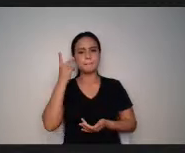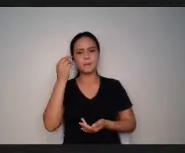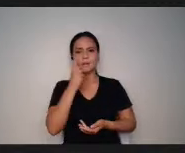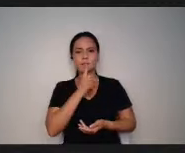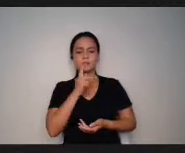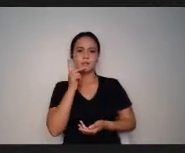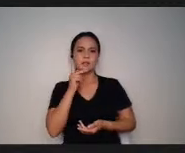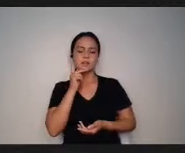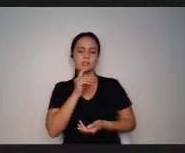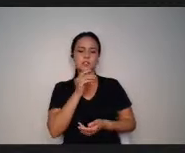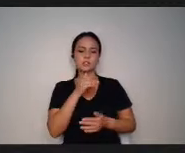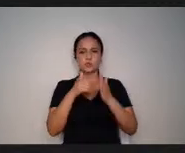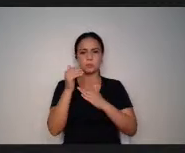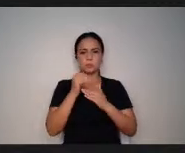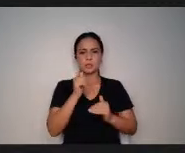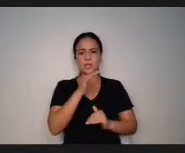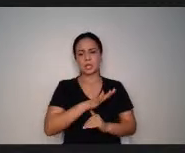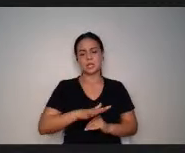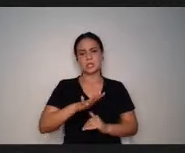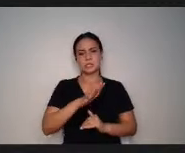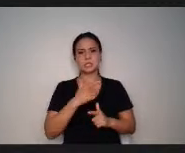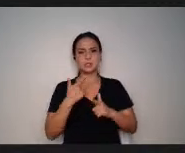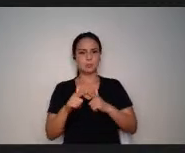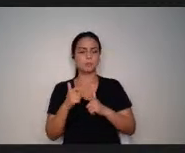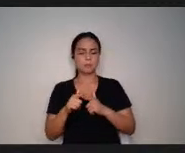is to prevent the stressor.